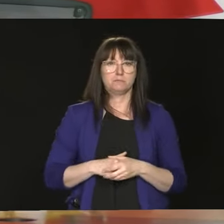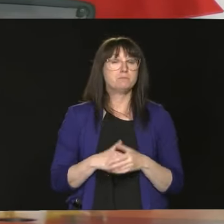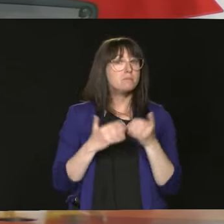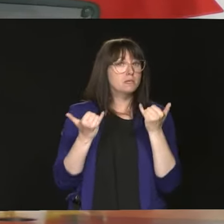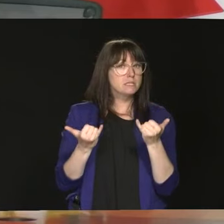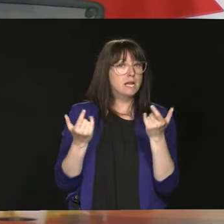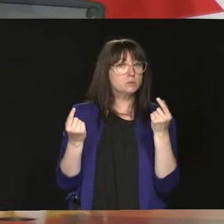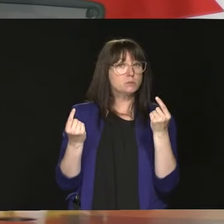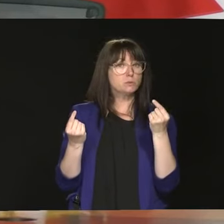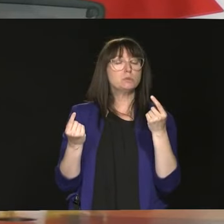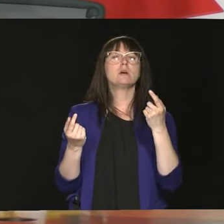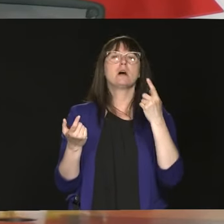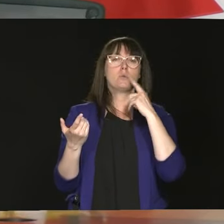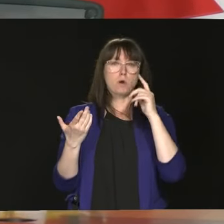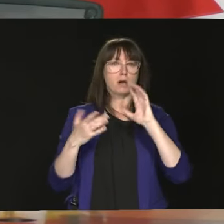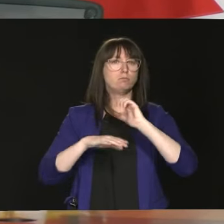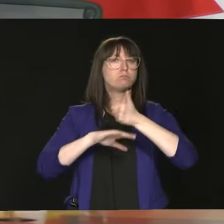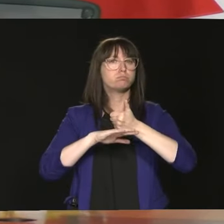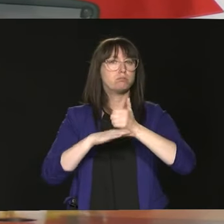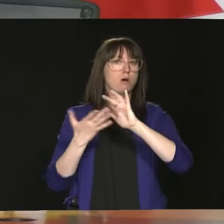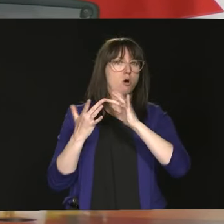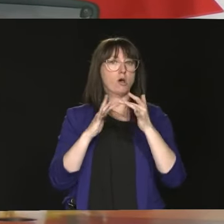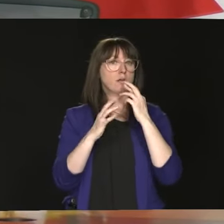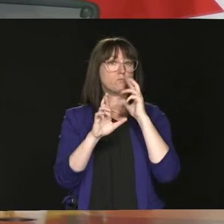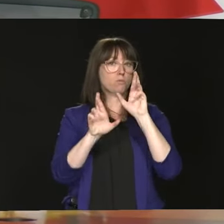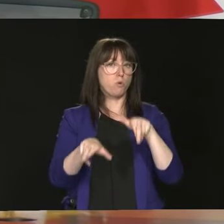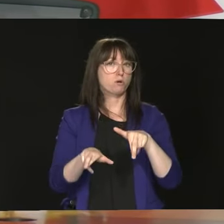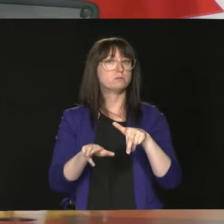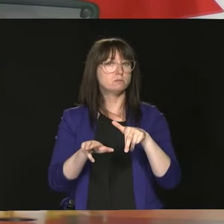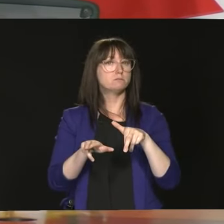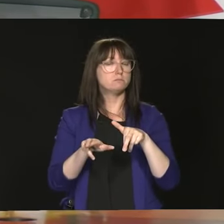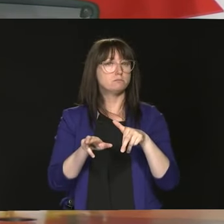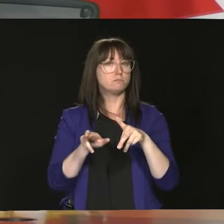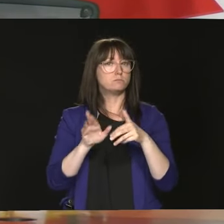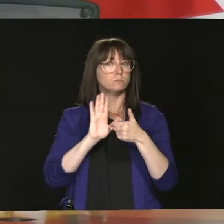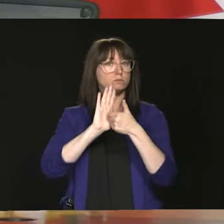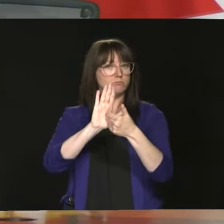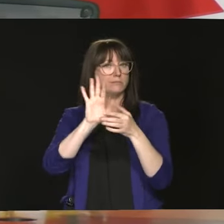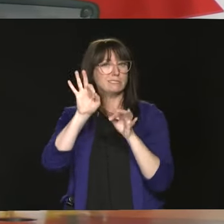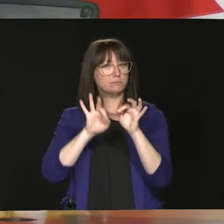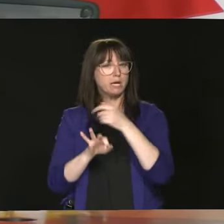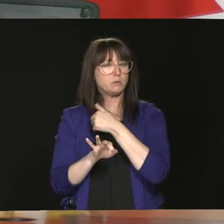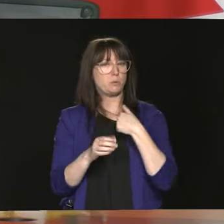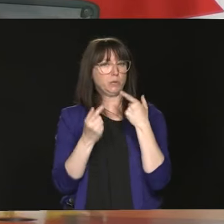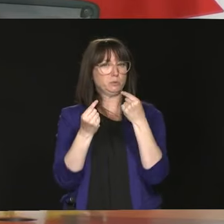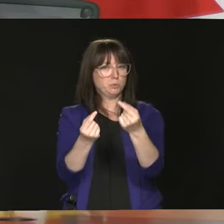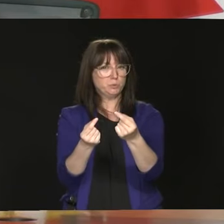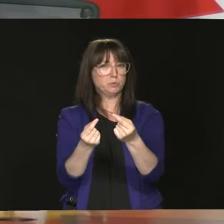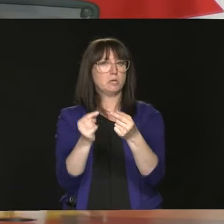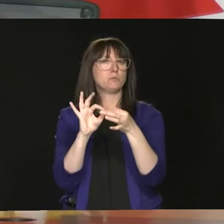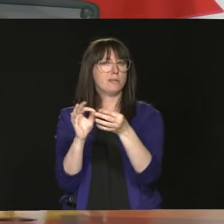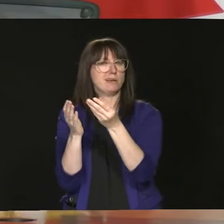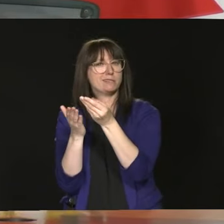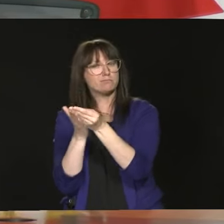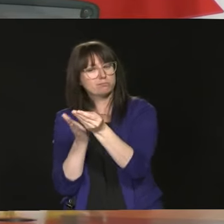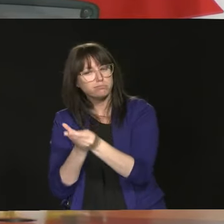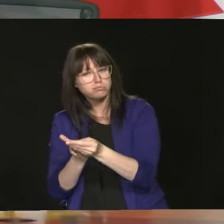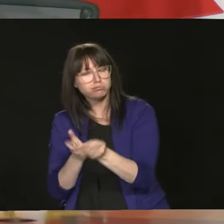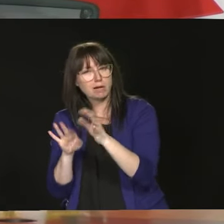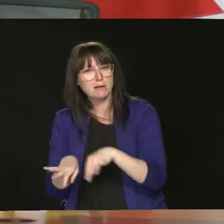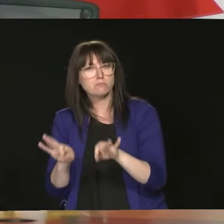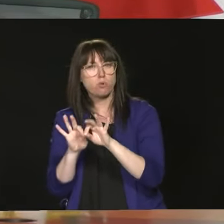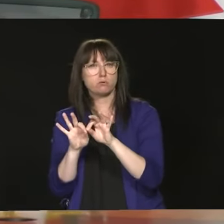online report detailing the progress that we are making on procuring key COVID-19 supplies. This